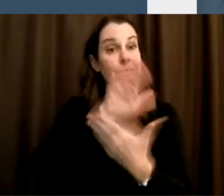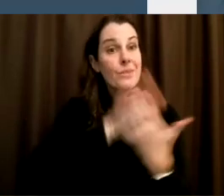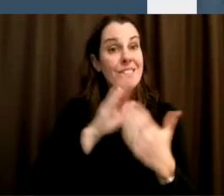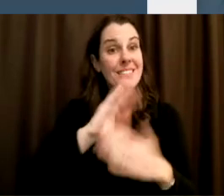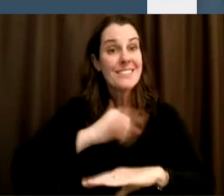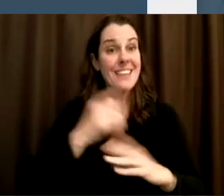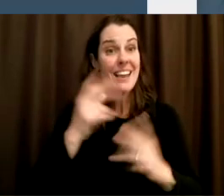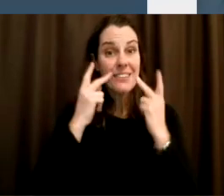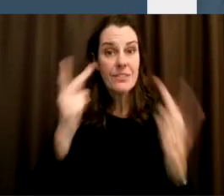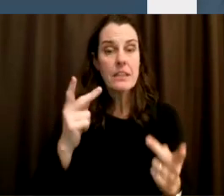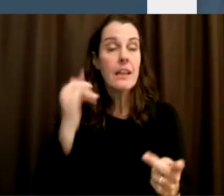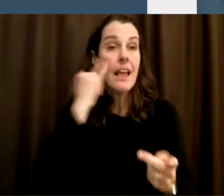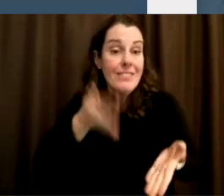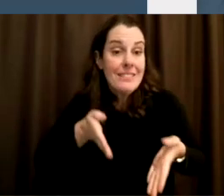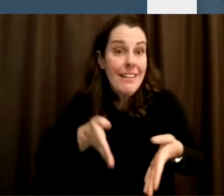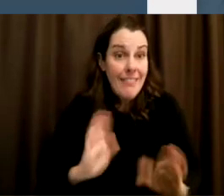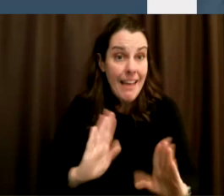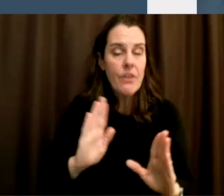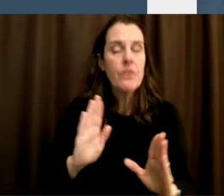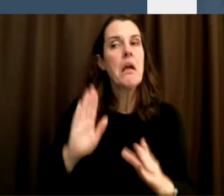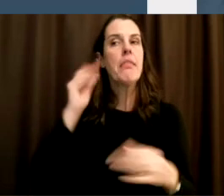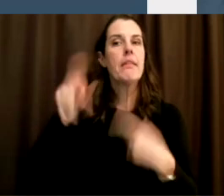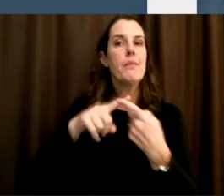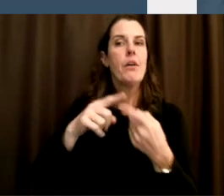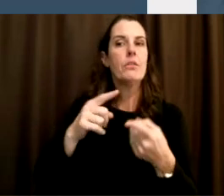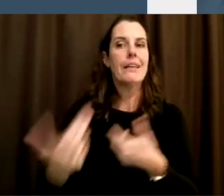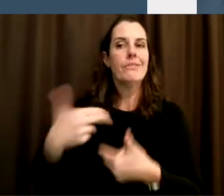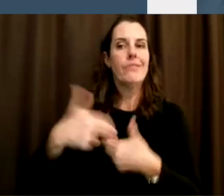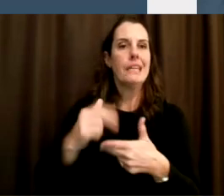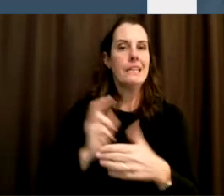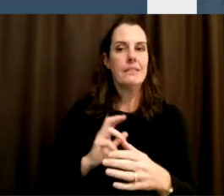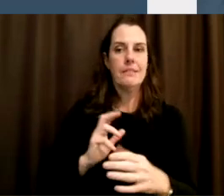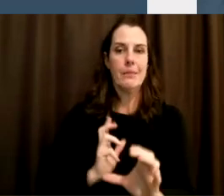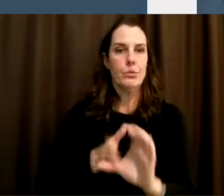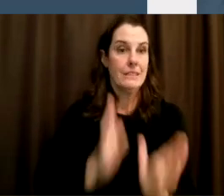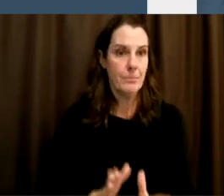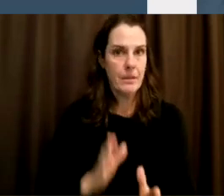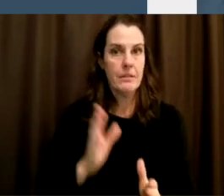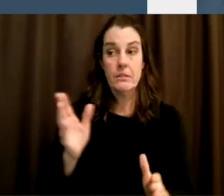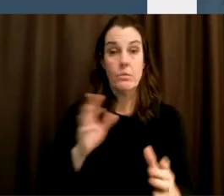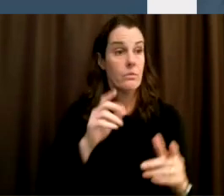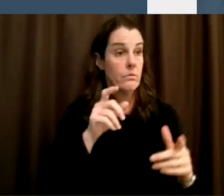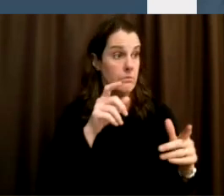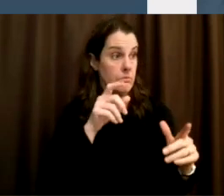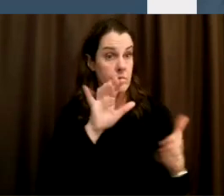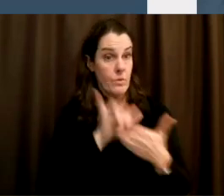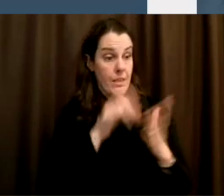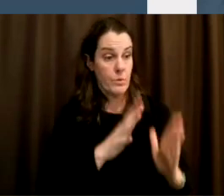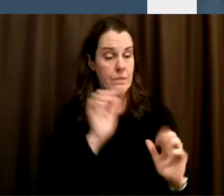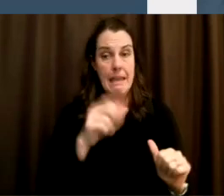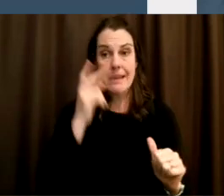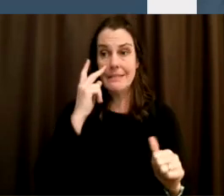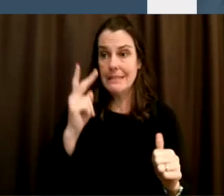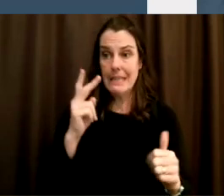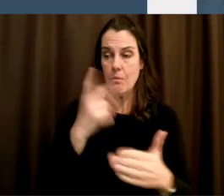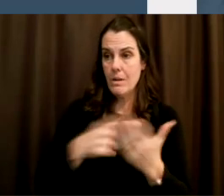consider inviting a participant or two, so they can see the impact firsthand. Have some light refreshments ready